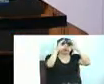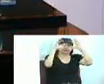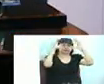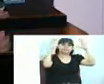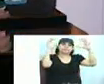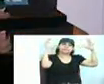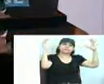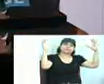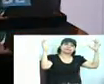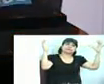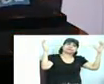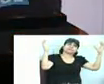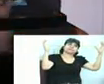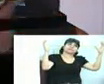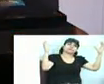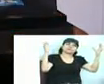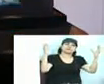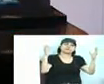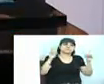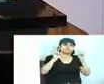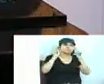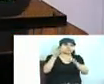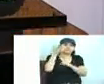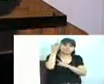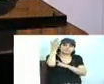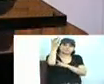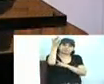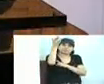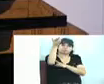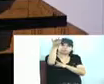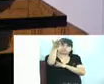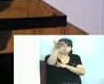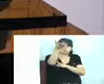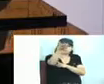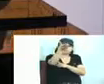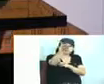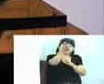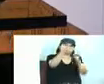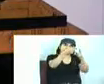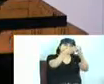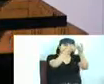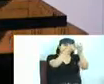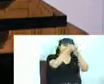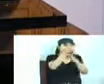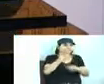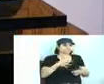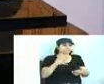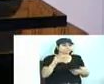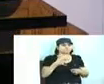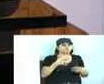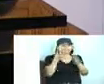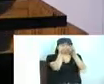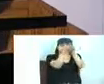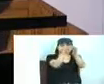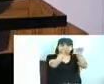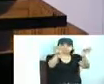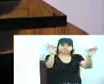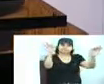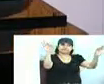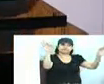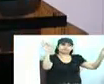imagination. So go there to be free if you